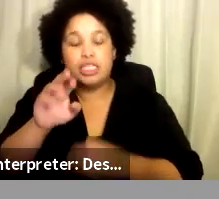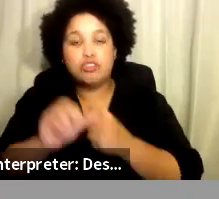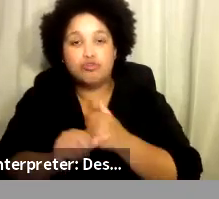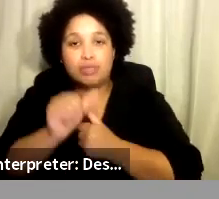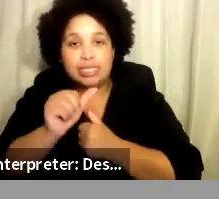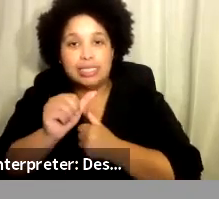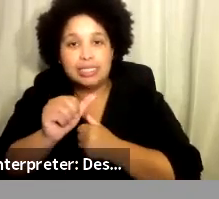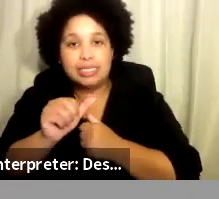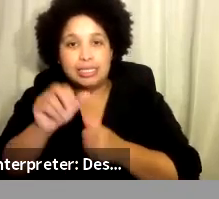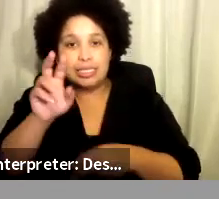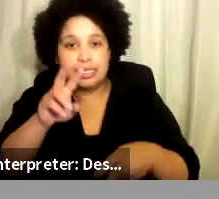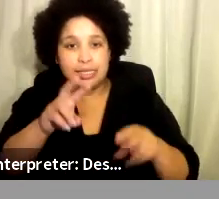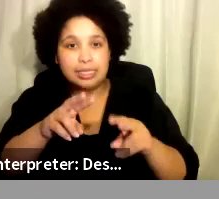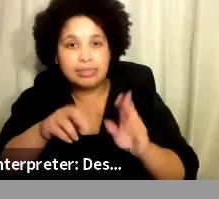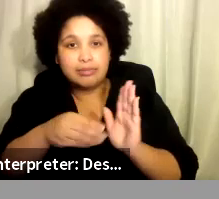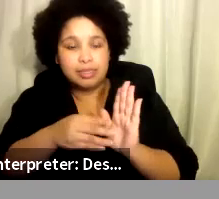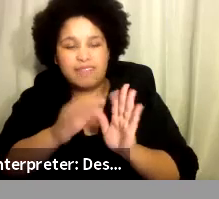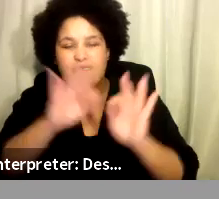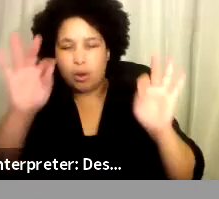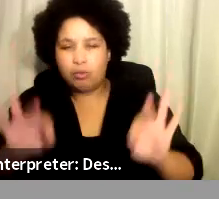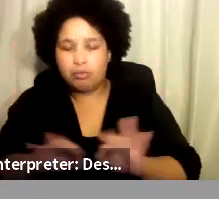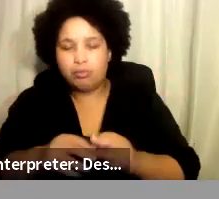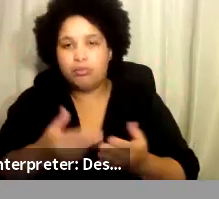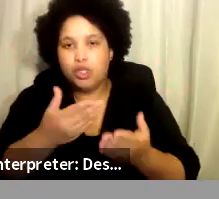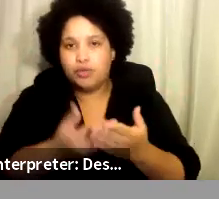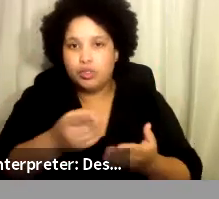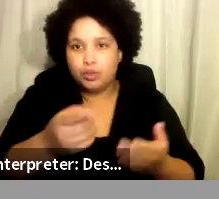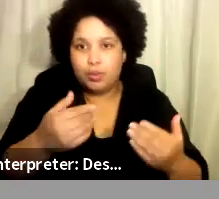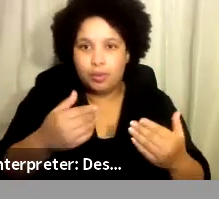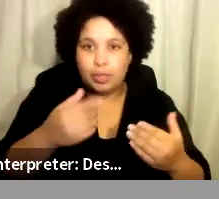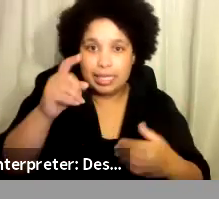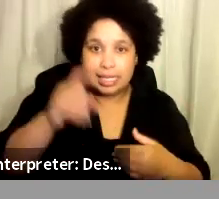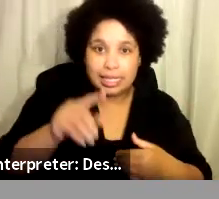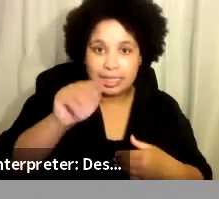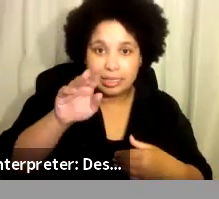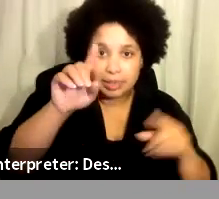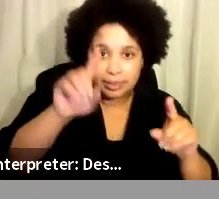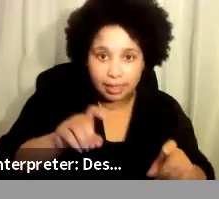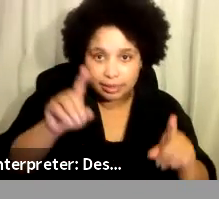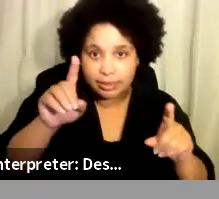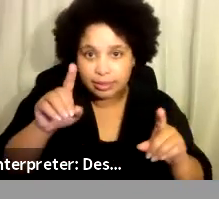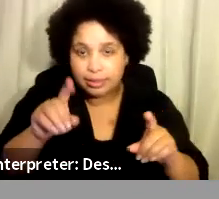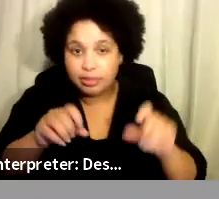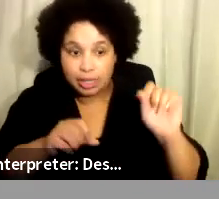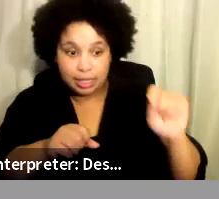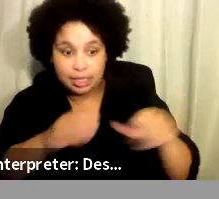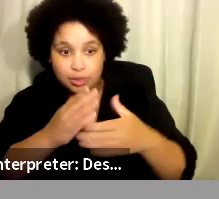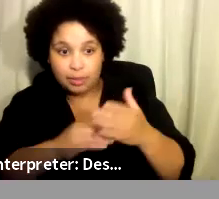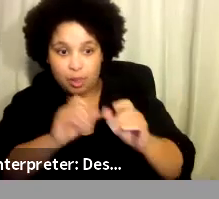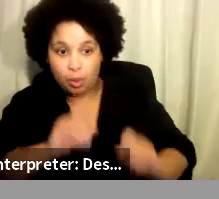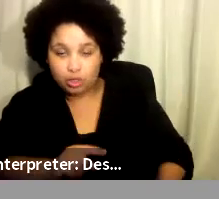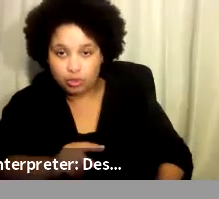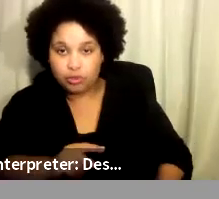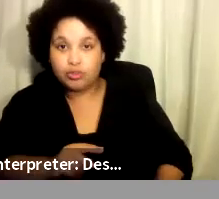of you signing off to determine whether or not you actually need a TB test. If you answer yes to some of those questions